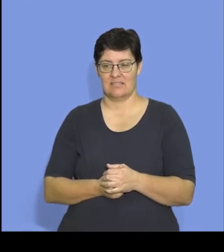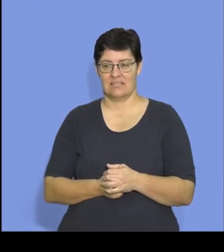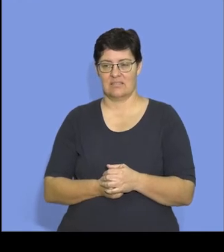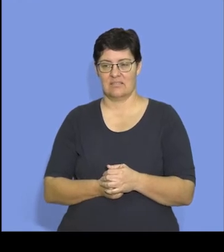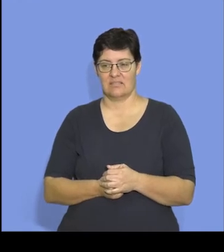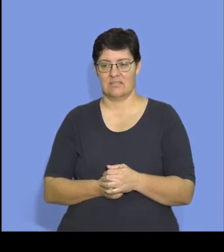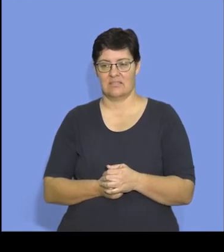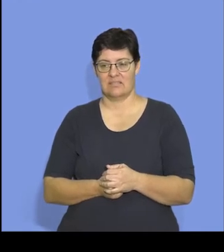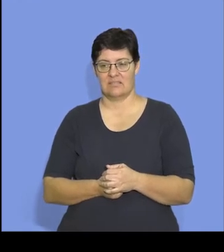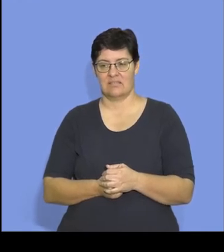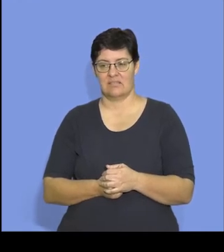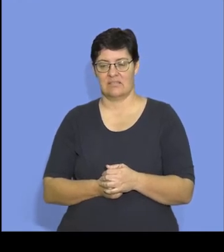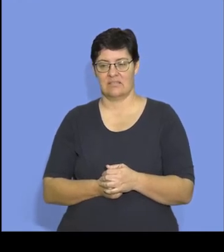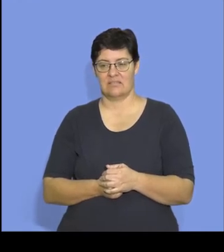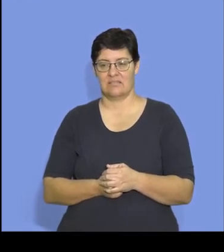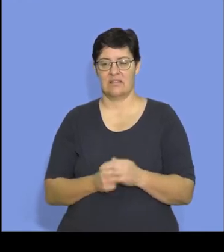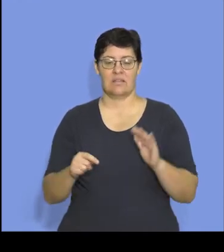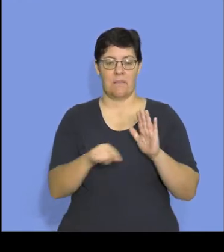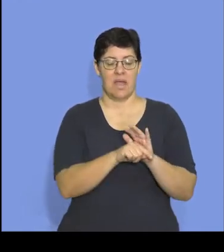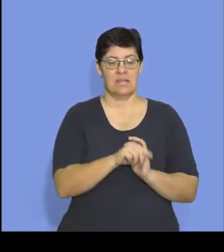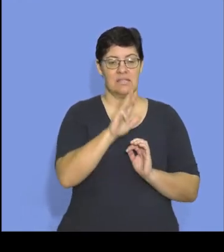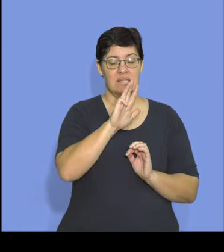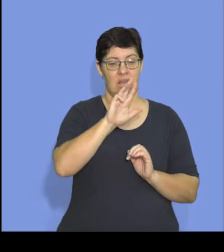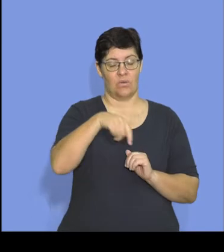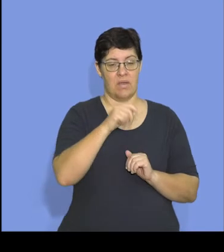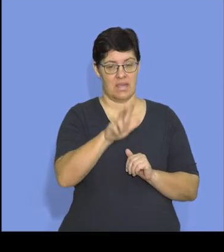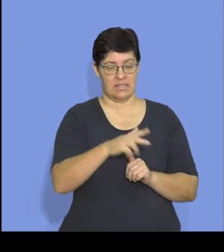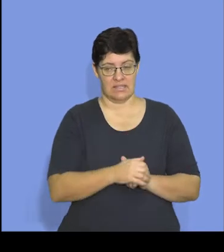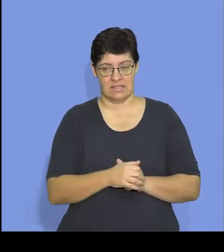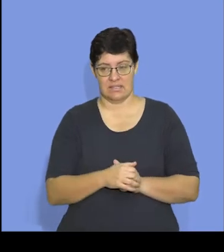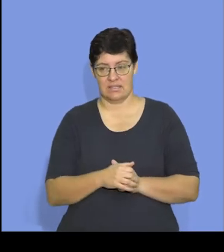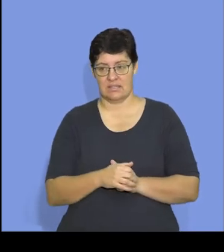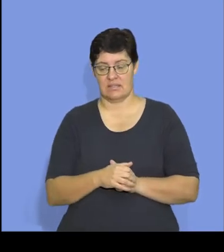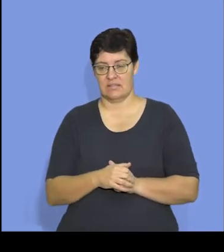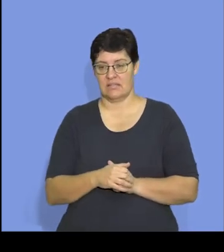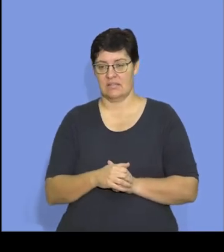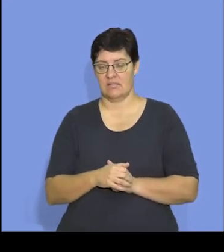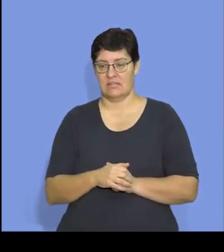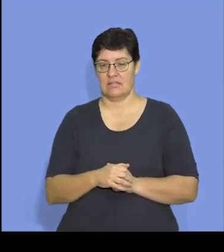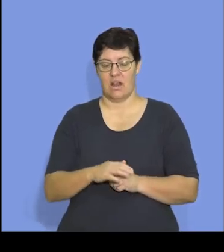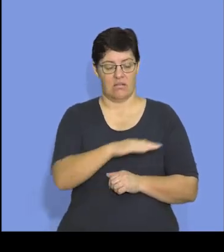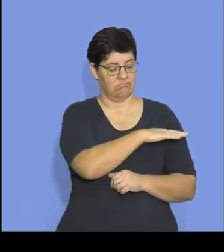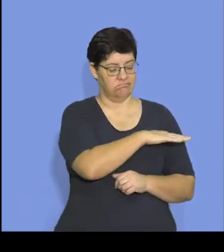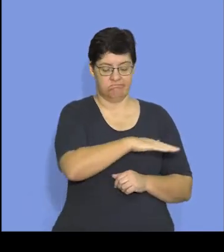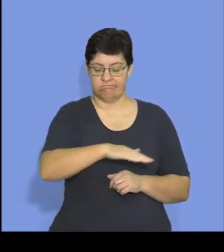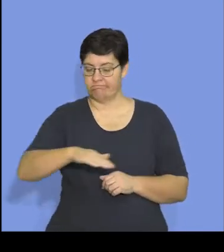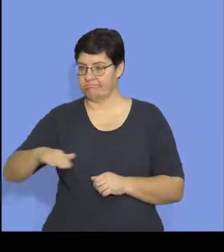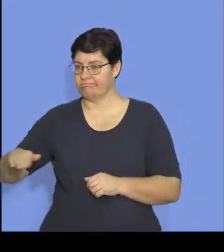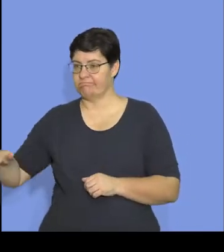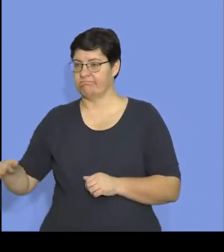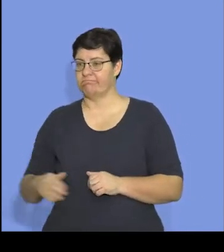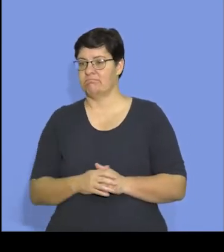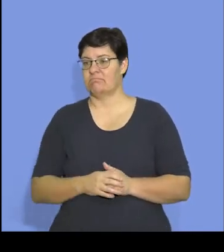be drawn at minus 9,8. There we go. It'll just go across and